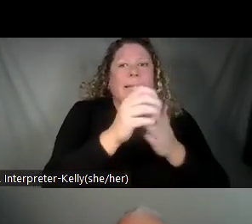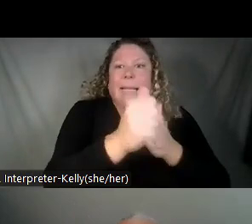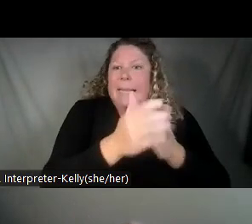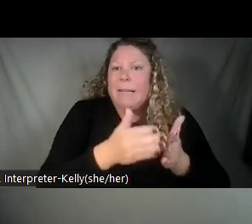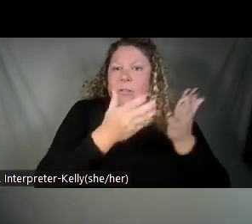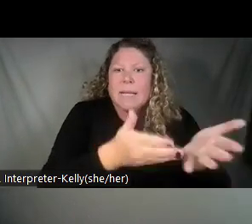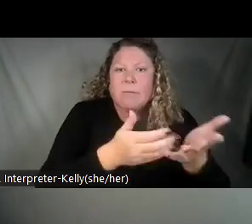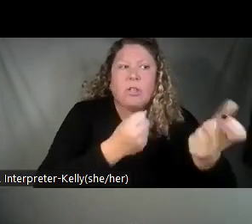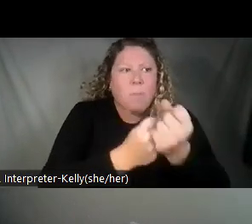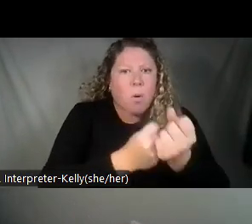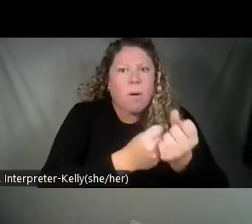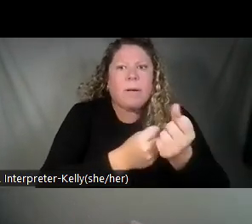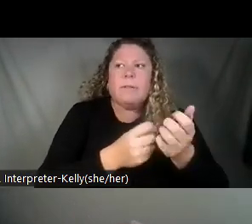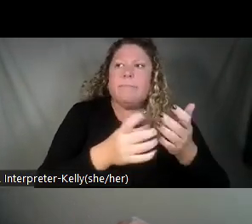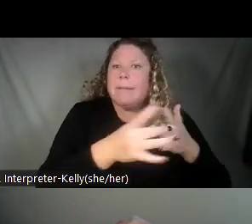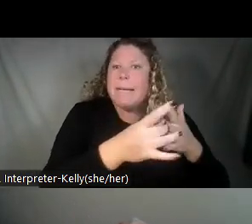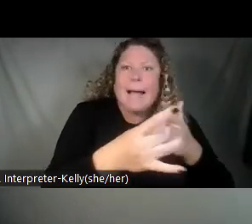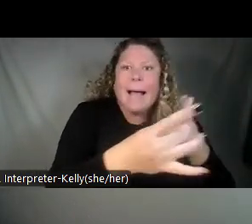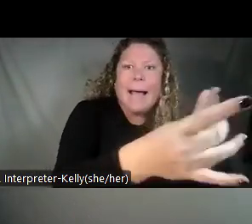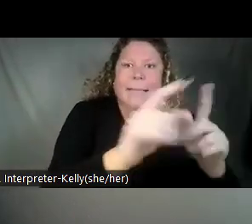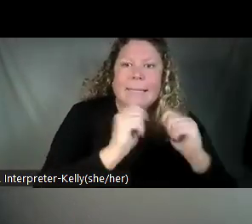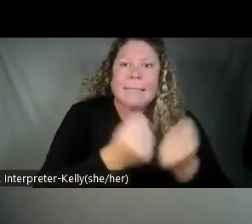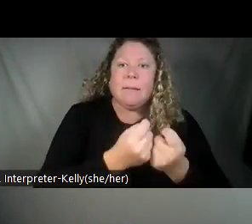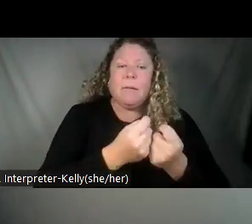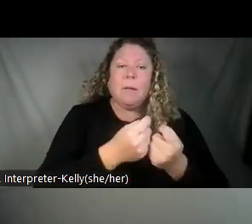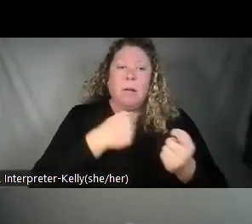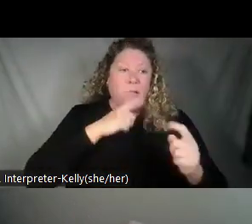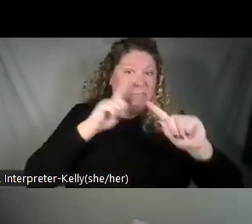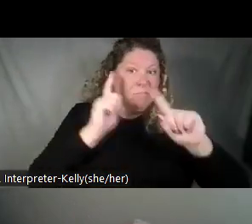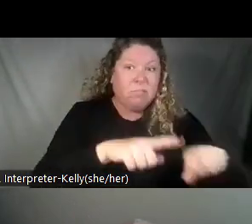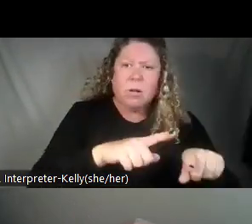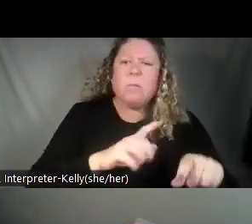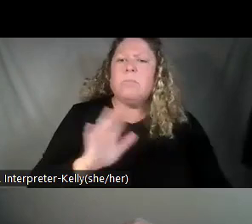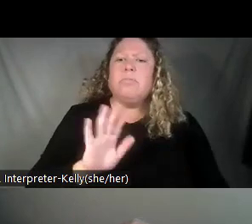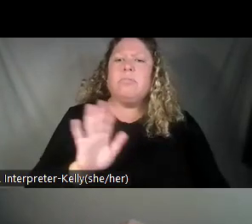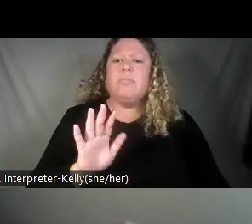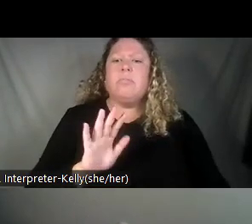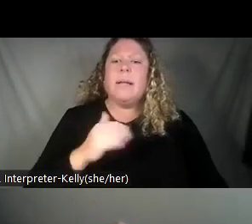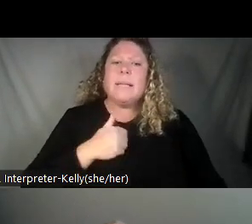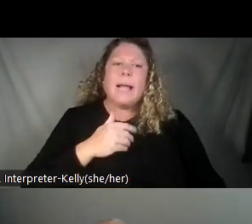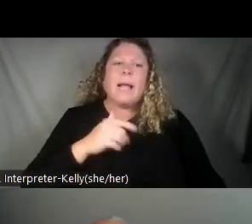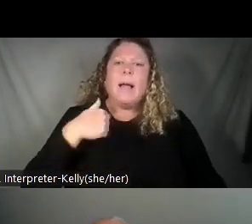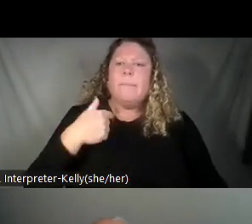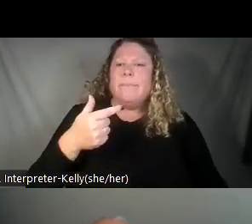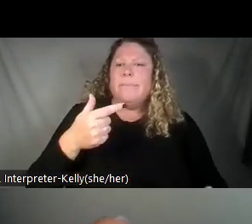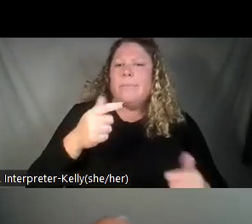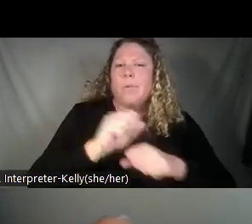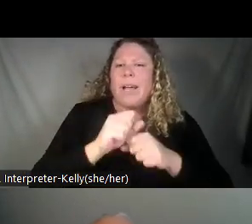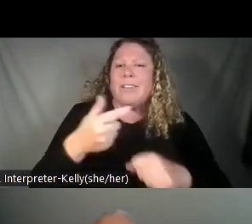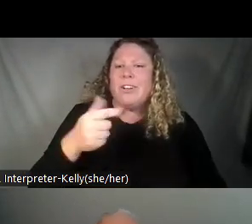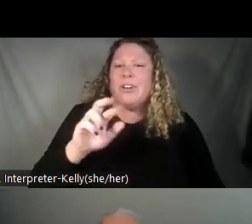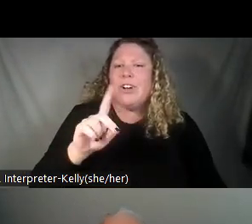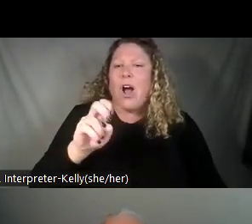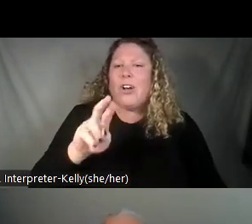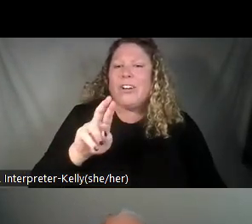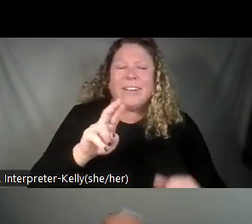guide the team. They're not there to be the dictator. They're there to be the gardener. And over on adaptive side, adaptive